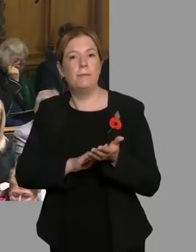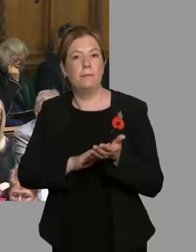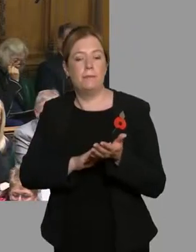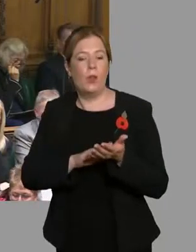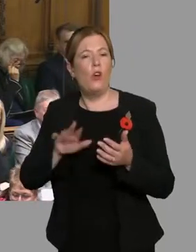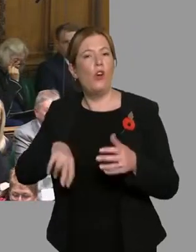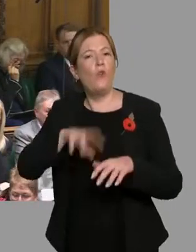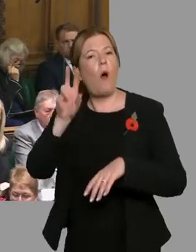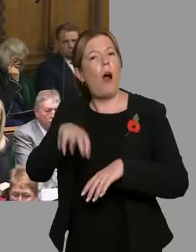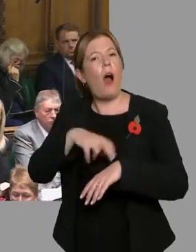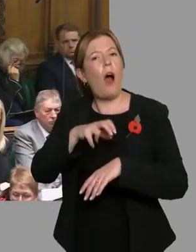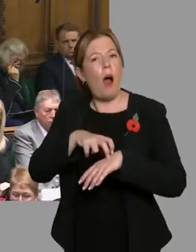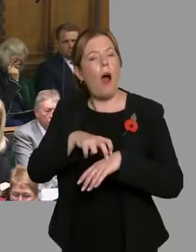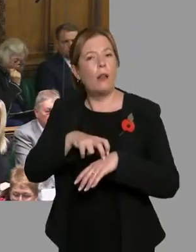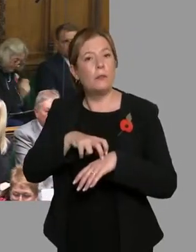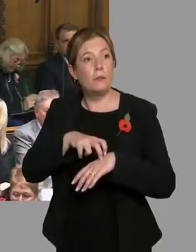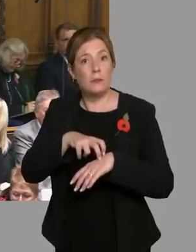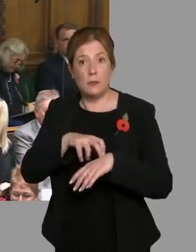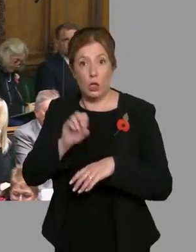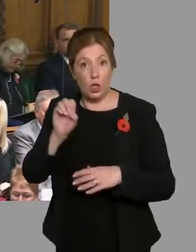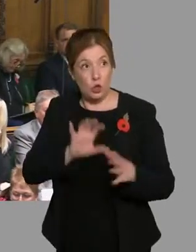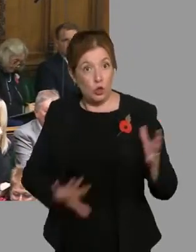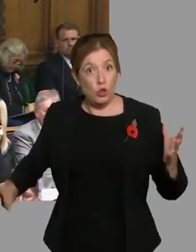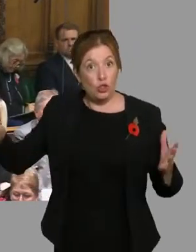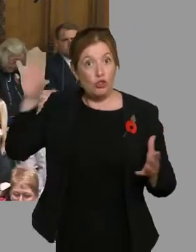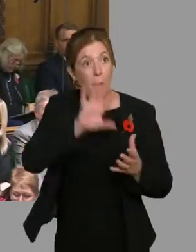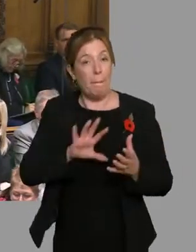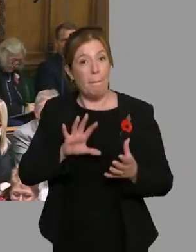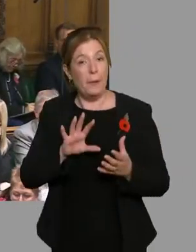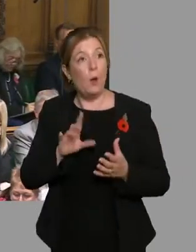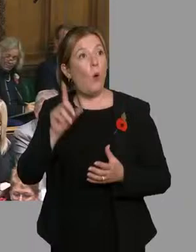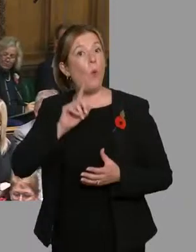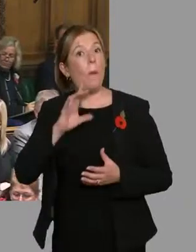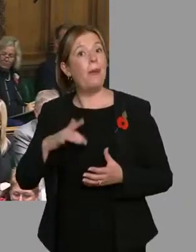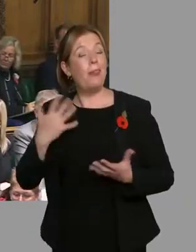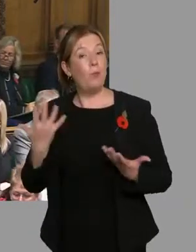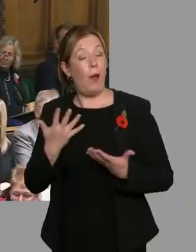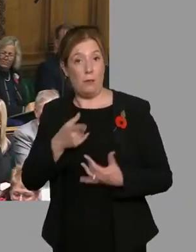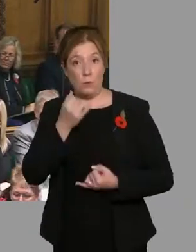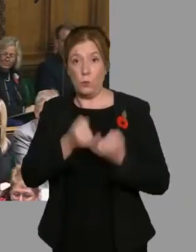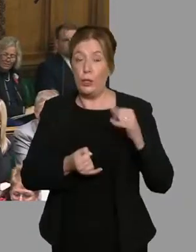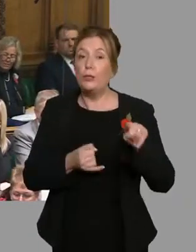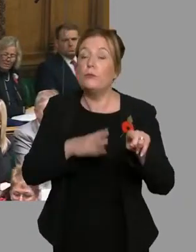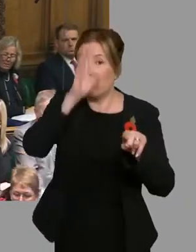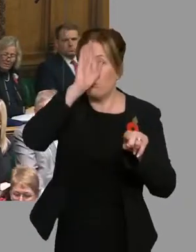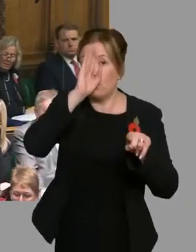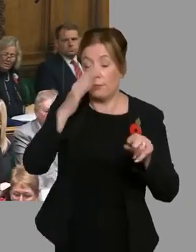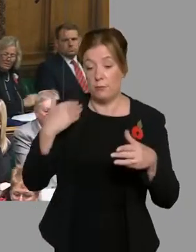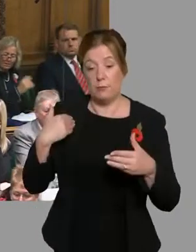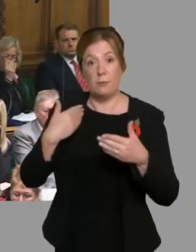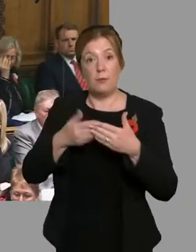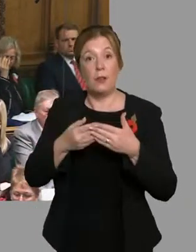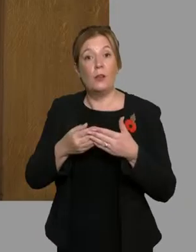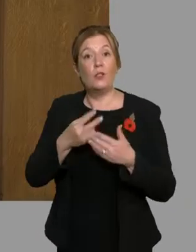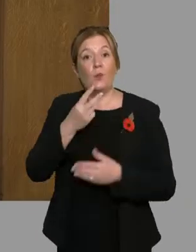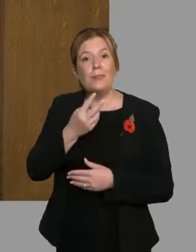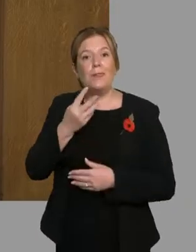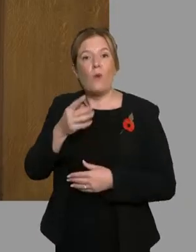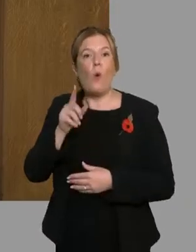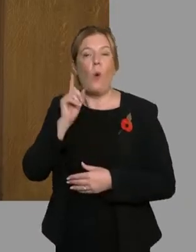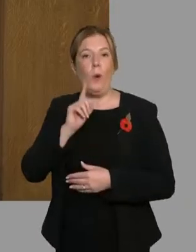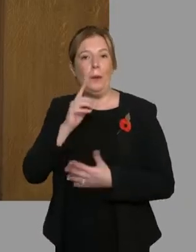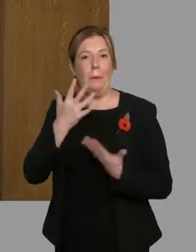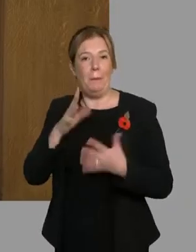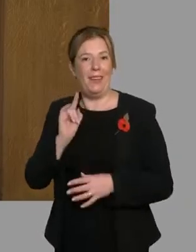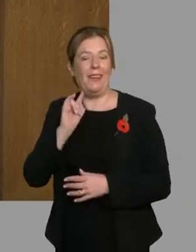be a woman. In the last 4 years, 24 women have been killed. But one of the most dangerous places for women and